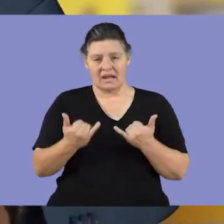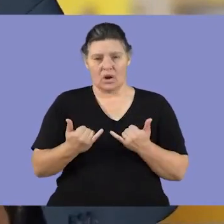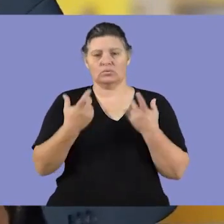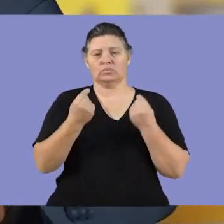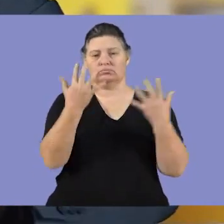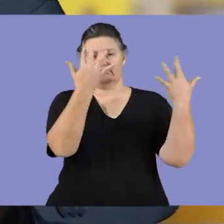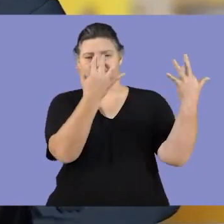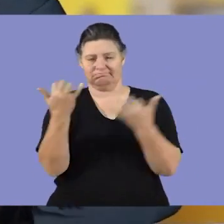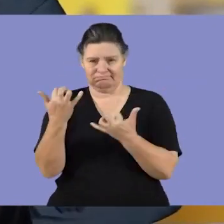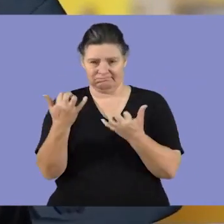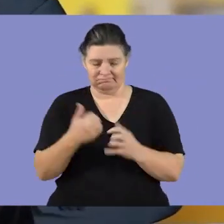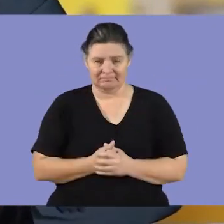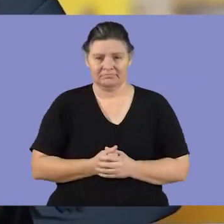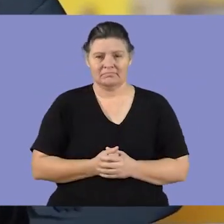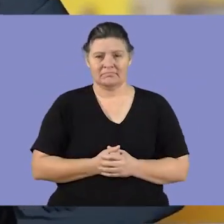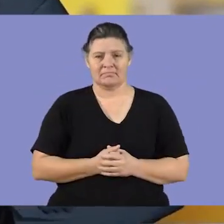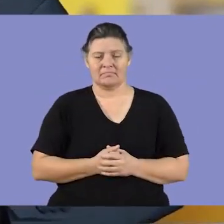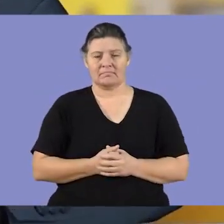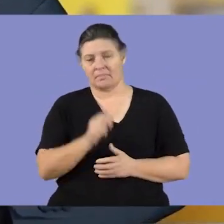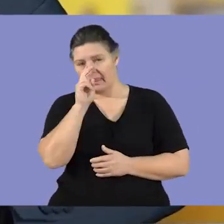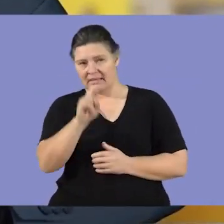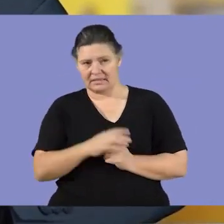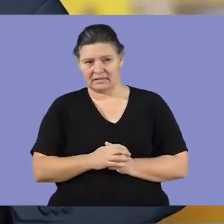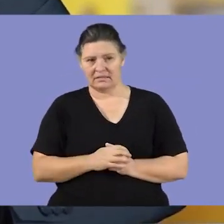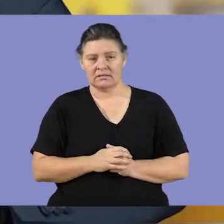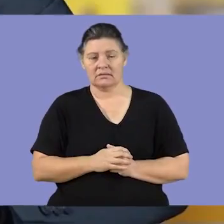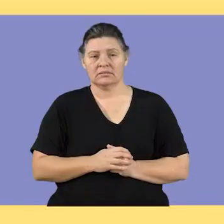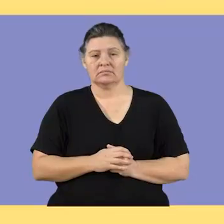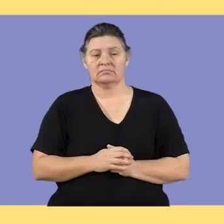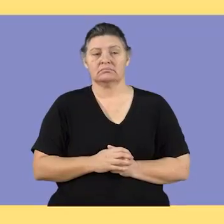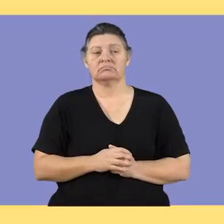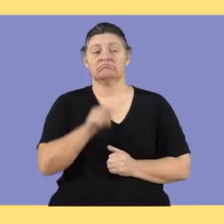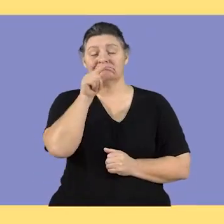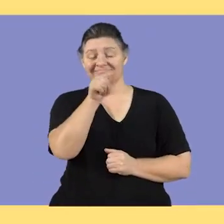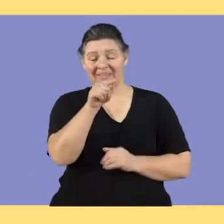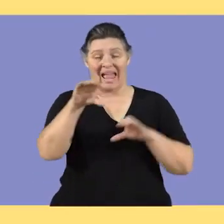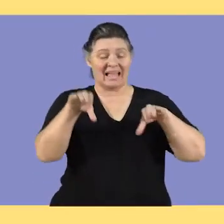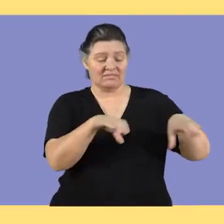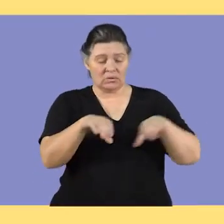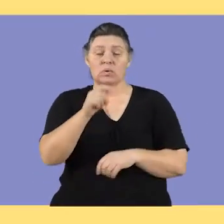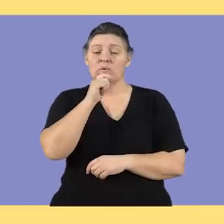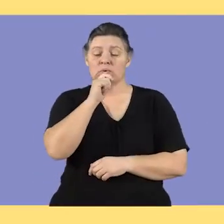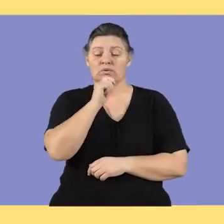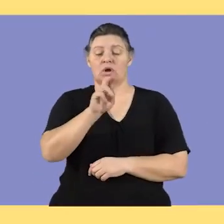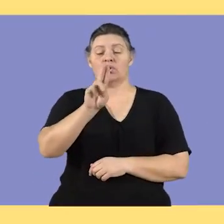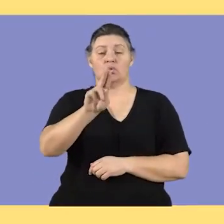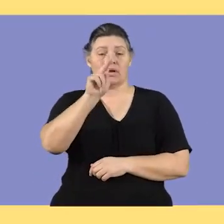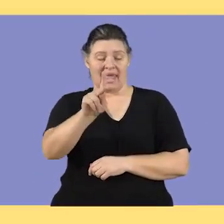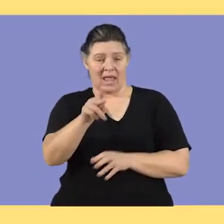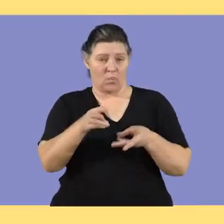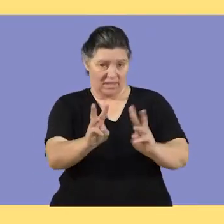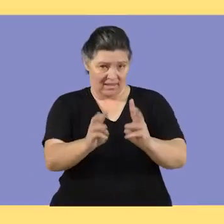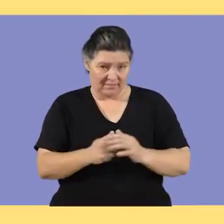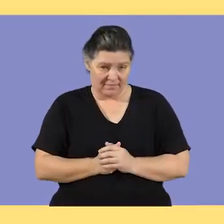want us now to do some quick calculations. Let's go and see. In this particular activity, we will